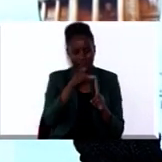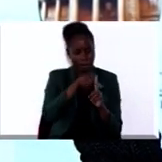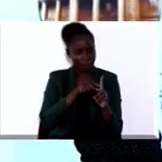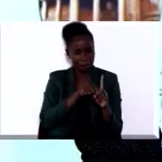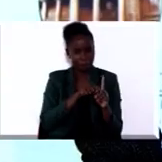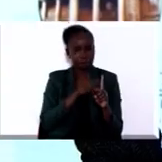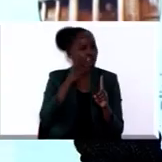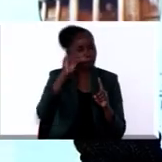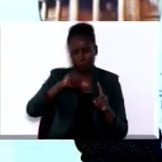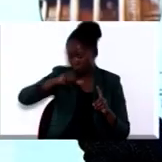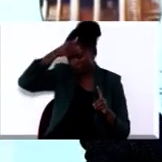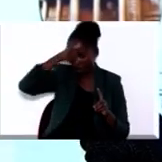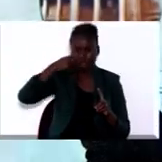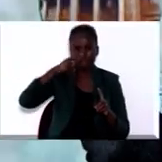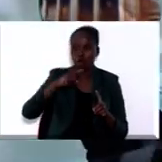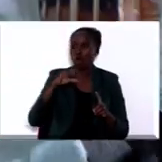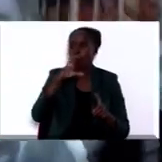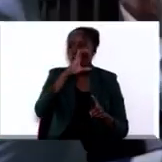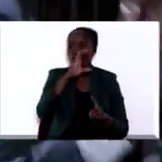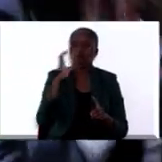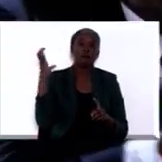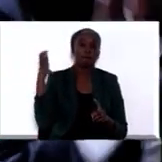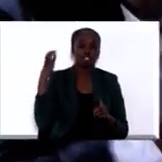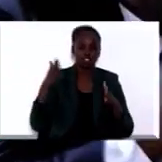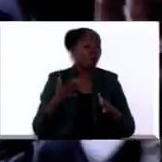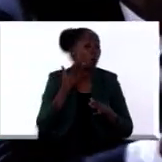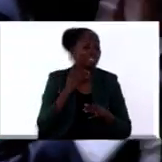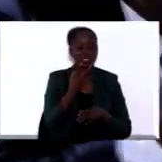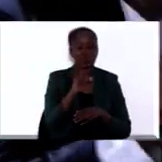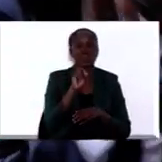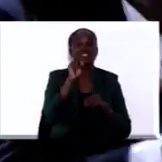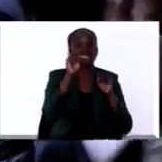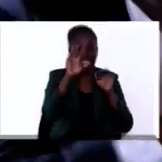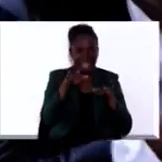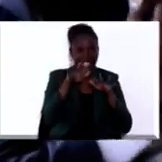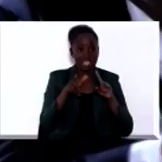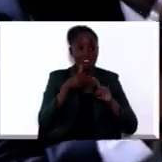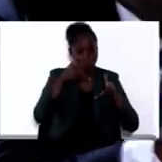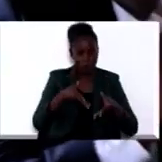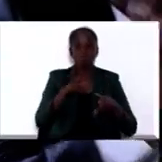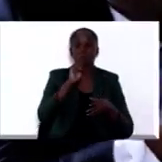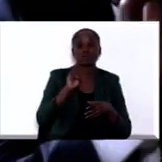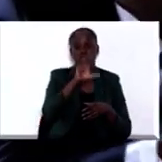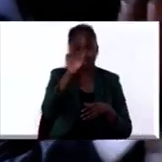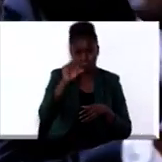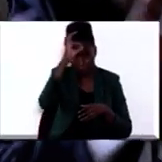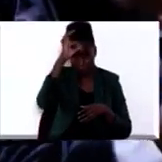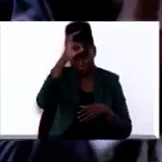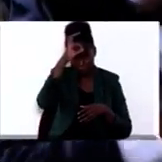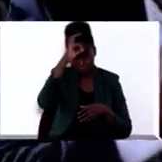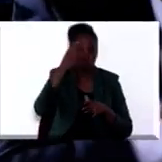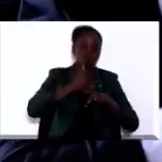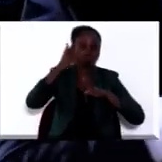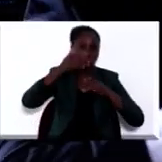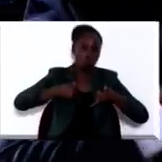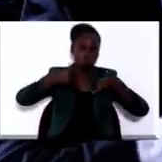provincial commissioner in 2019 at the South African Police Service Awards. The